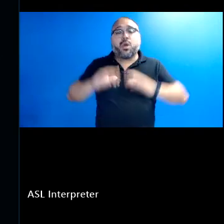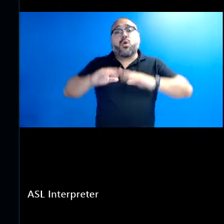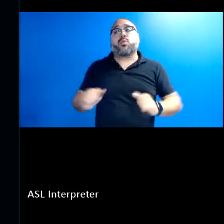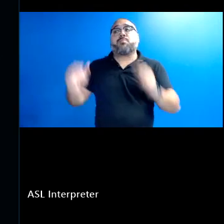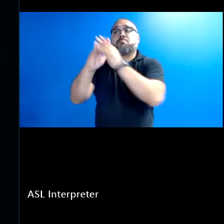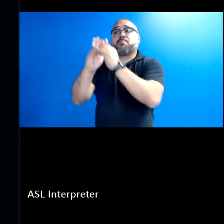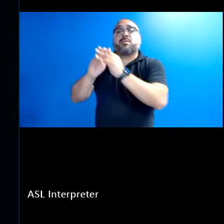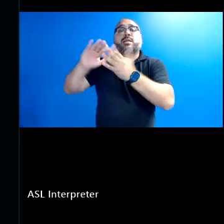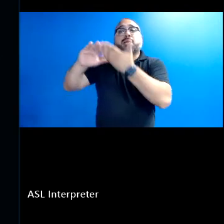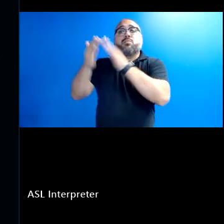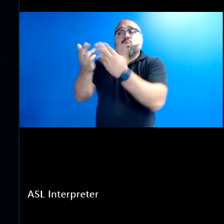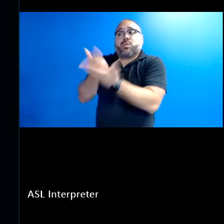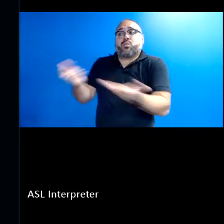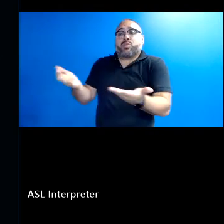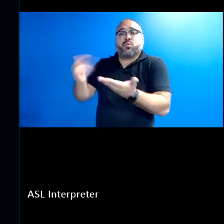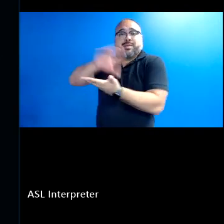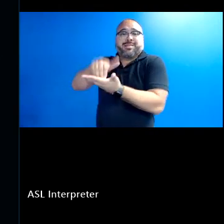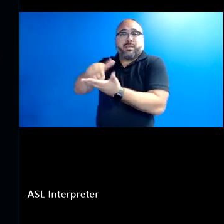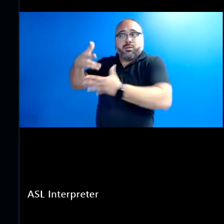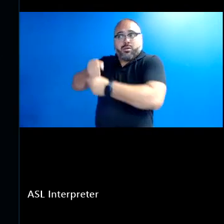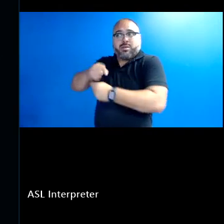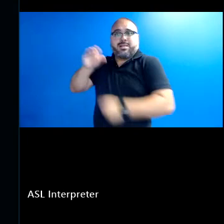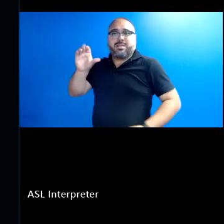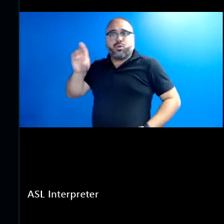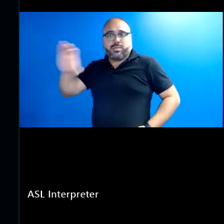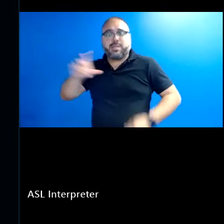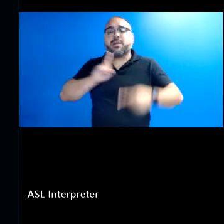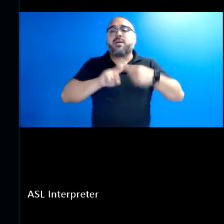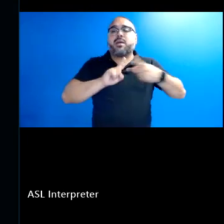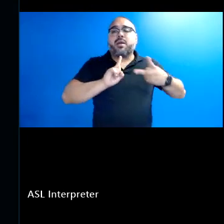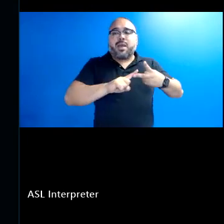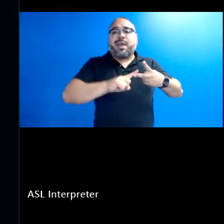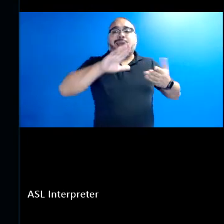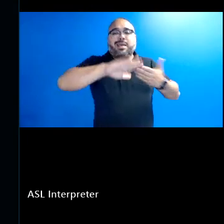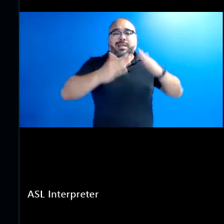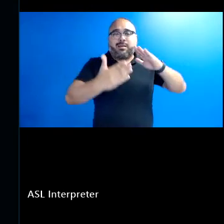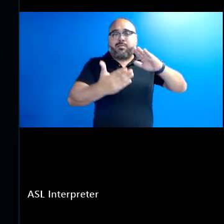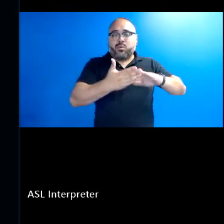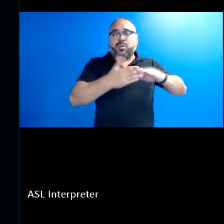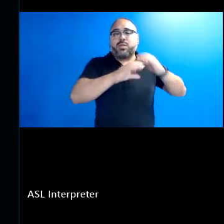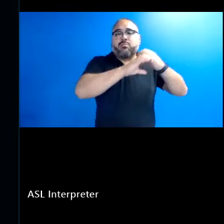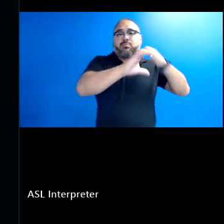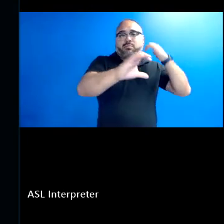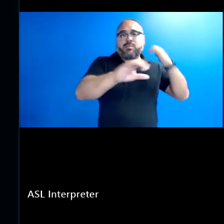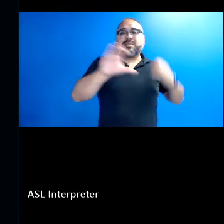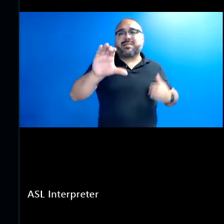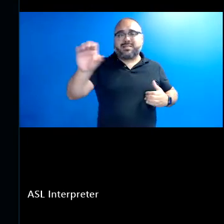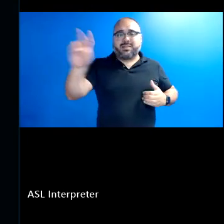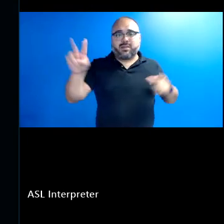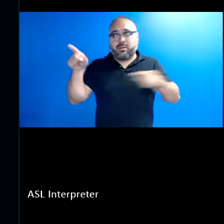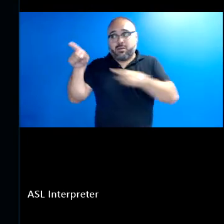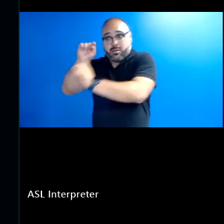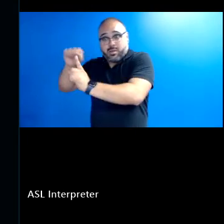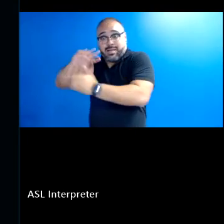centers and deploy community crew vehicles. And if you're not familiar with these, the community resource centers are indoor temperature